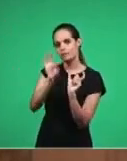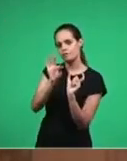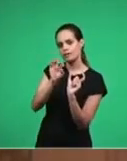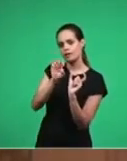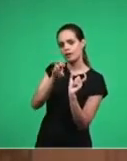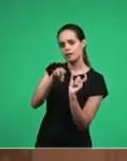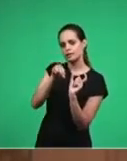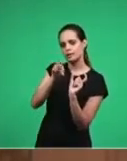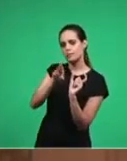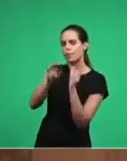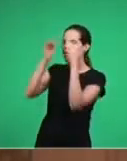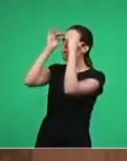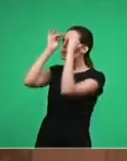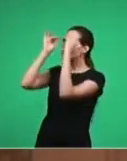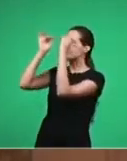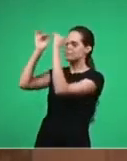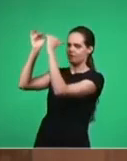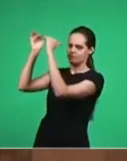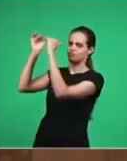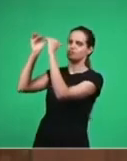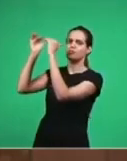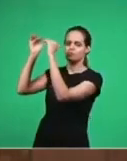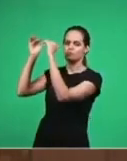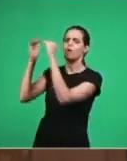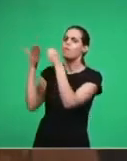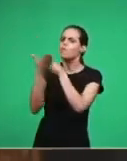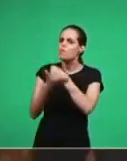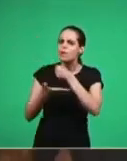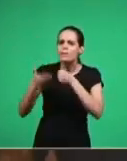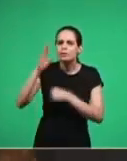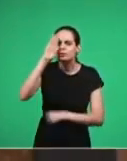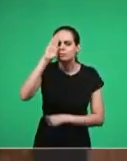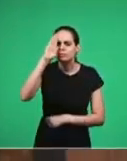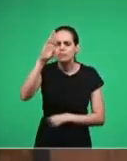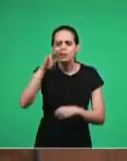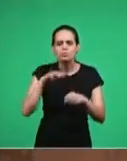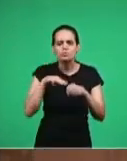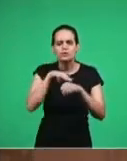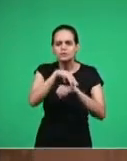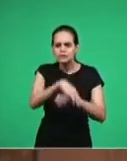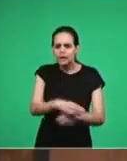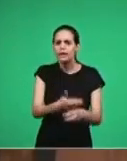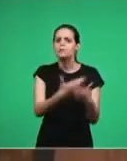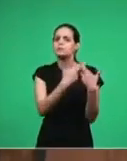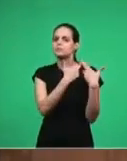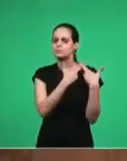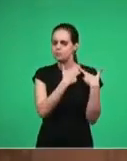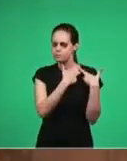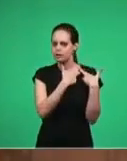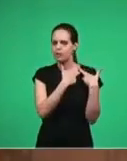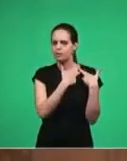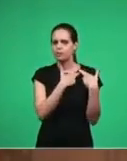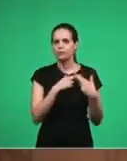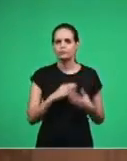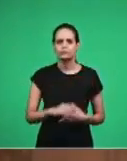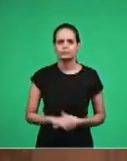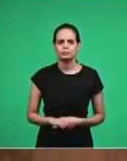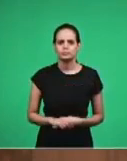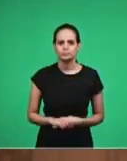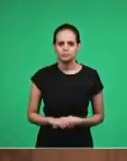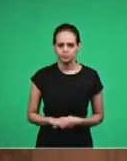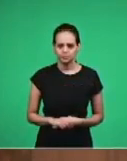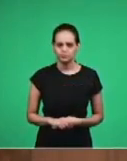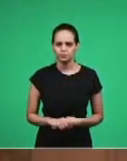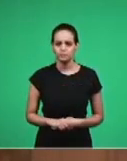differently from this point on. He fears the Lord, and he sees him sitting on a throne, high and lifted up.